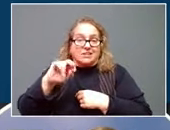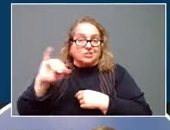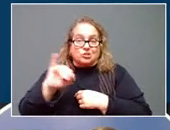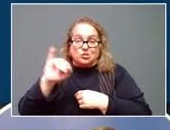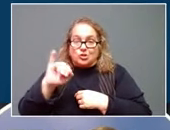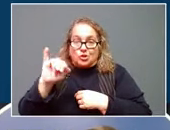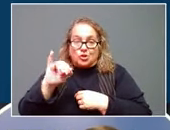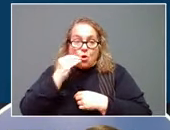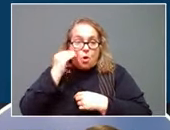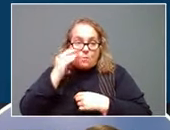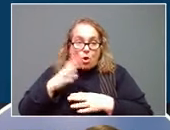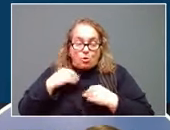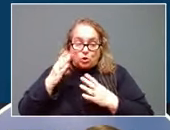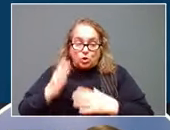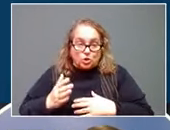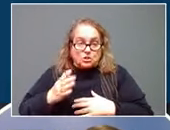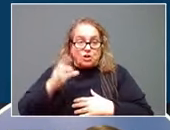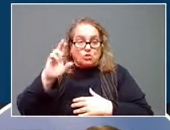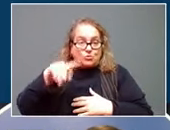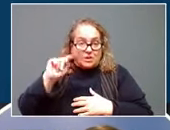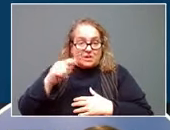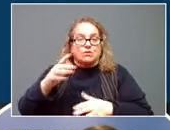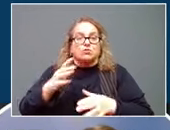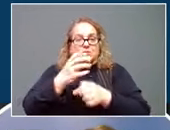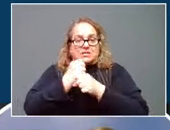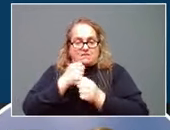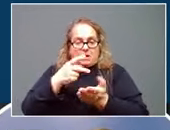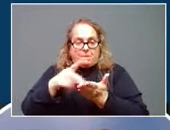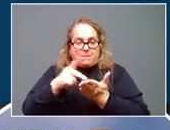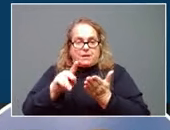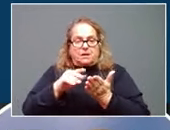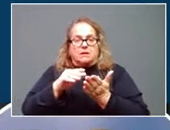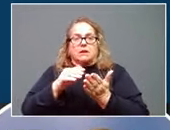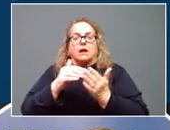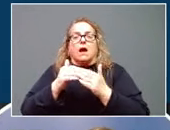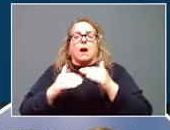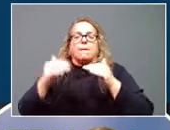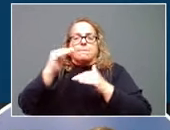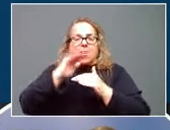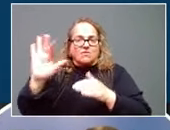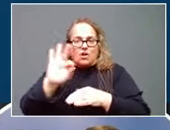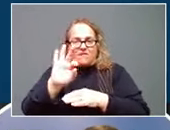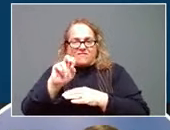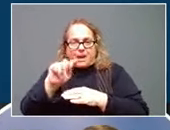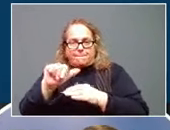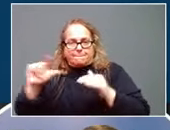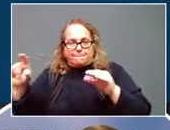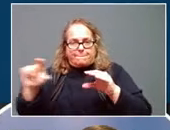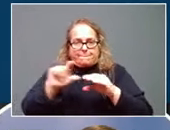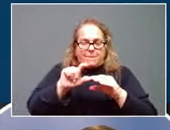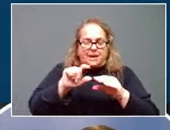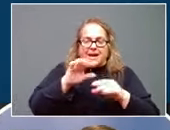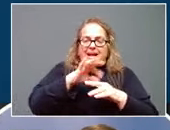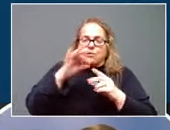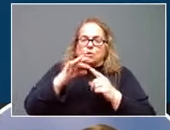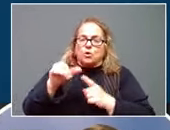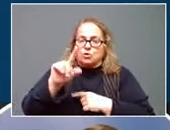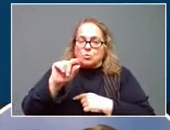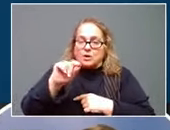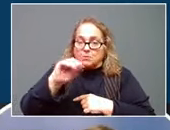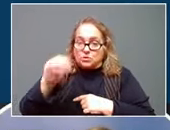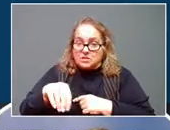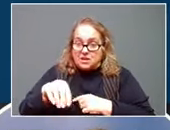renters have received payment above and beyond their FEMA award. This is either 20%